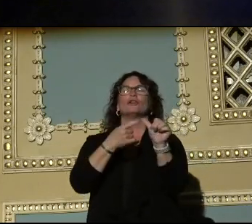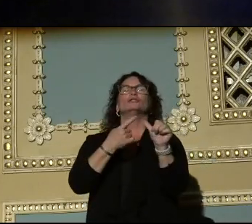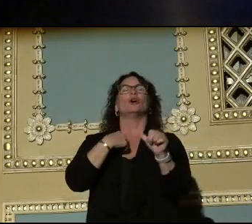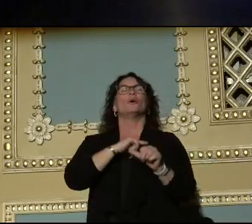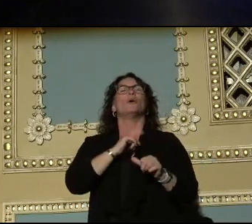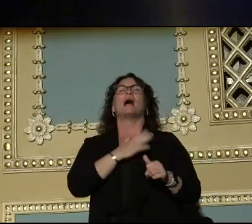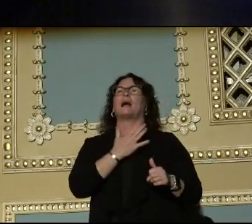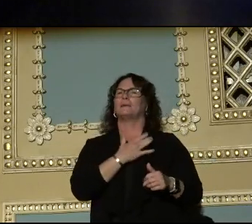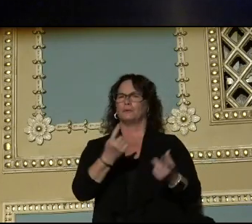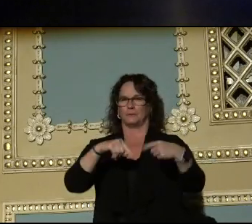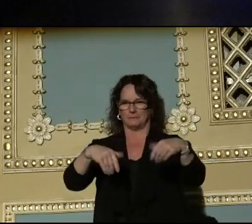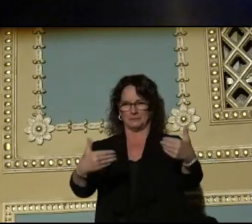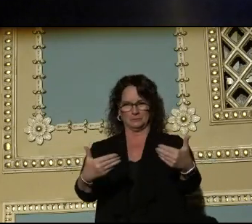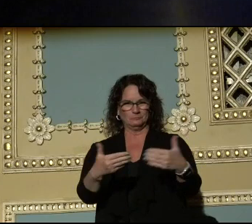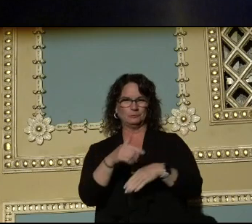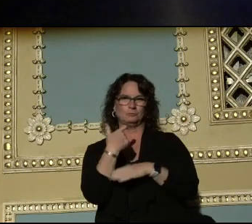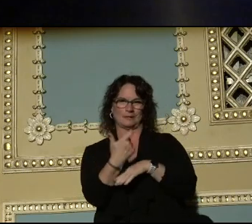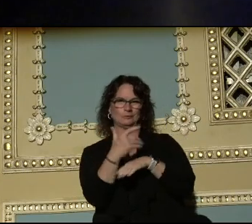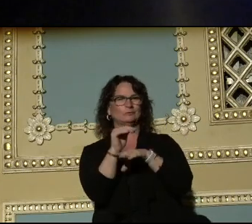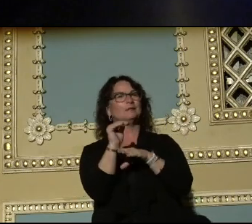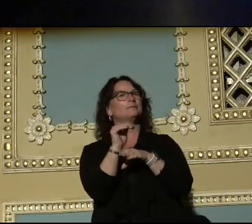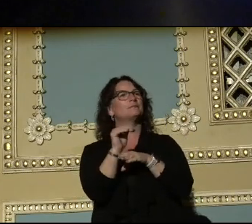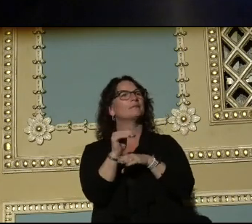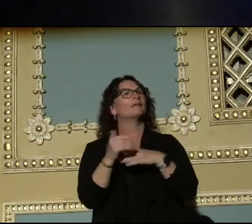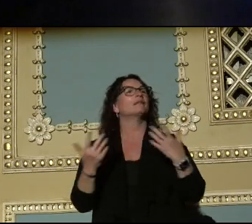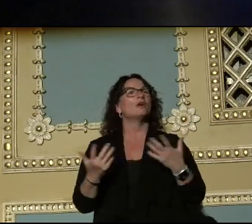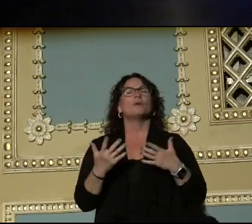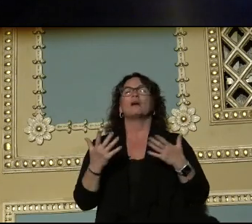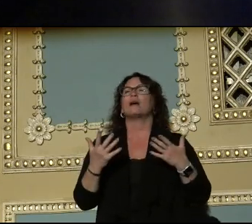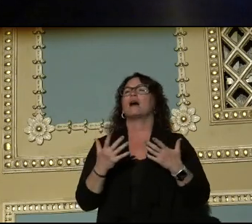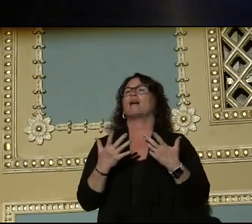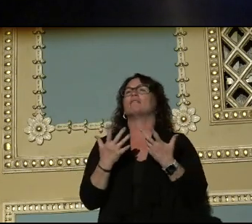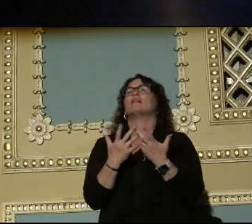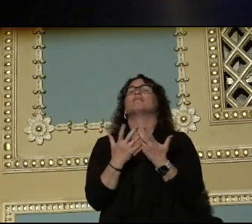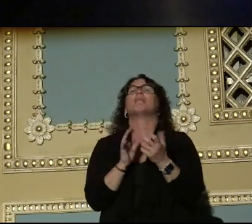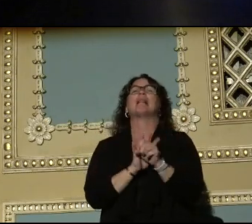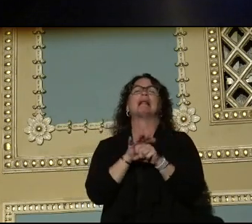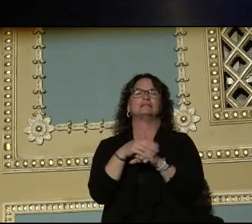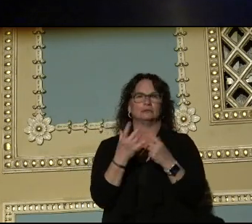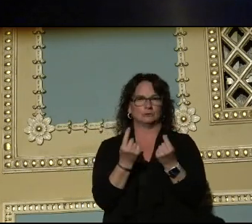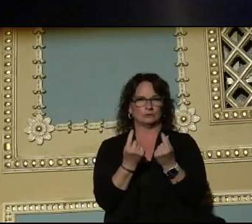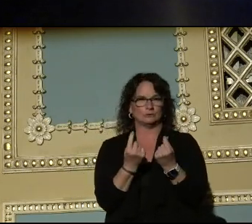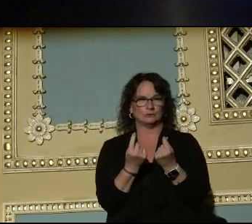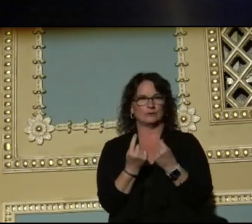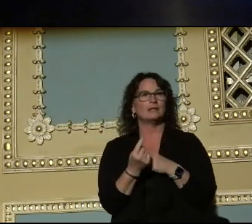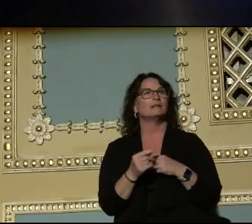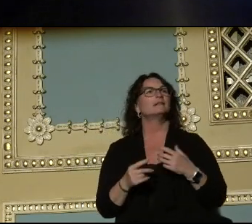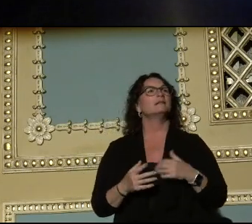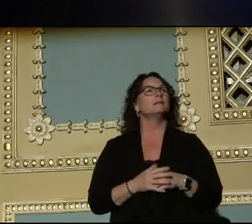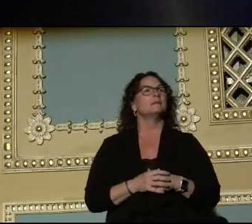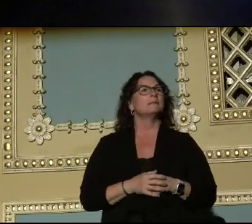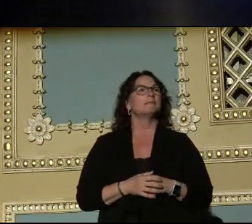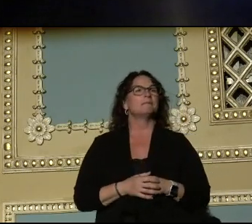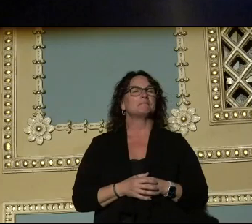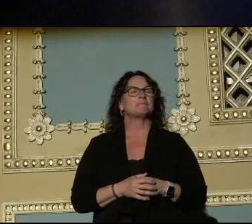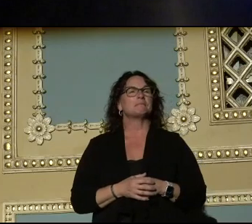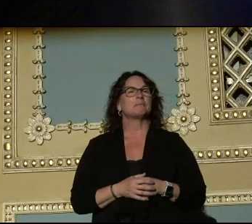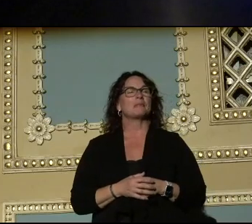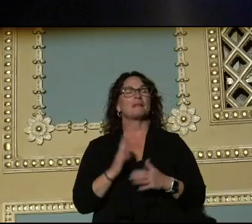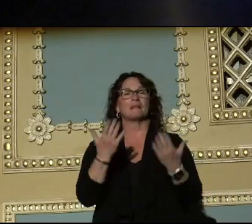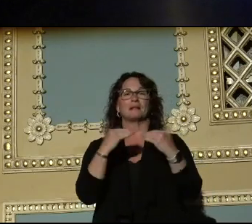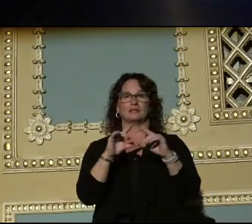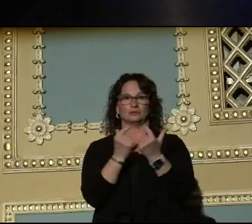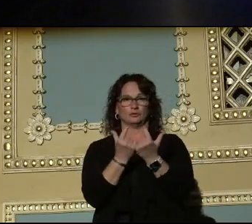we're glad that you're with us, and you can stay tuned. We have lots more to come, including Jason Schomer and more cameos. But our next